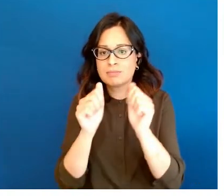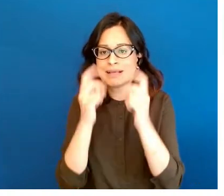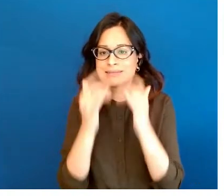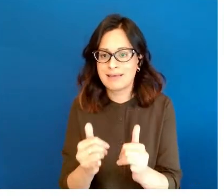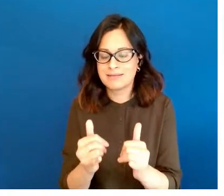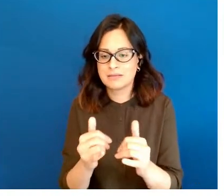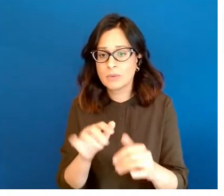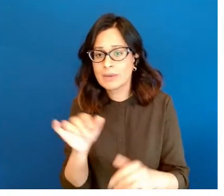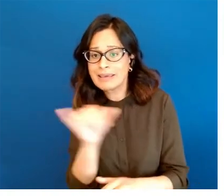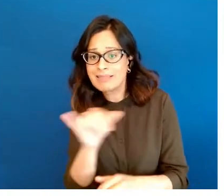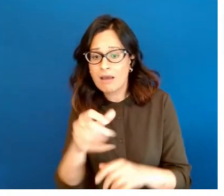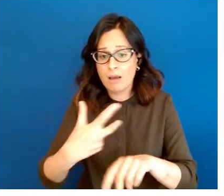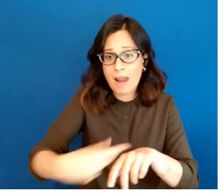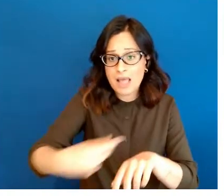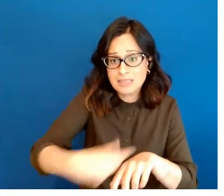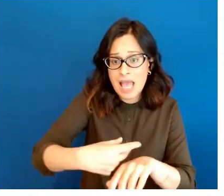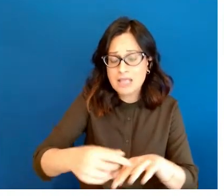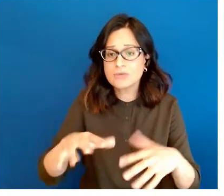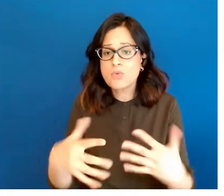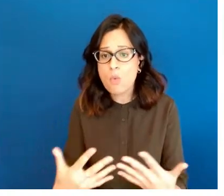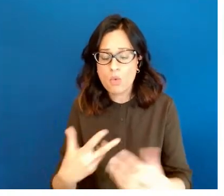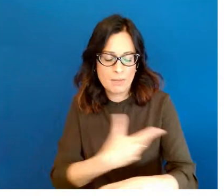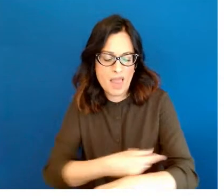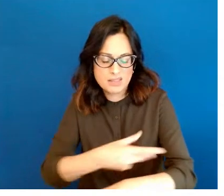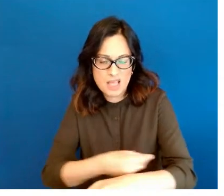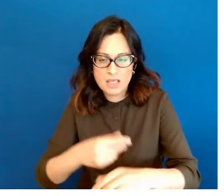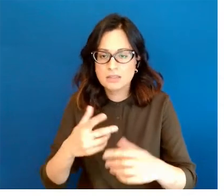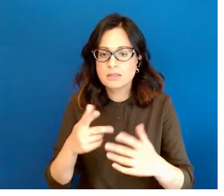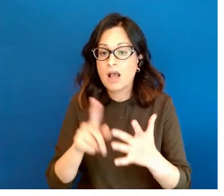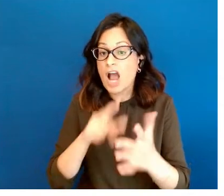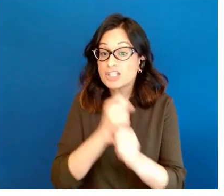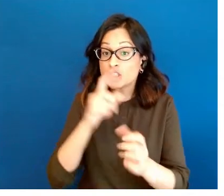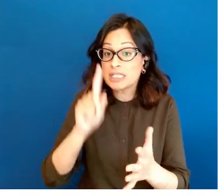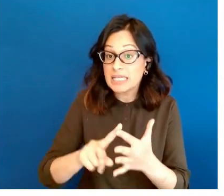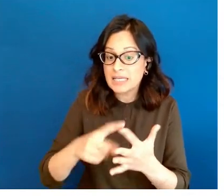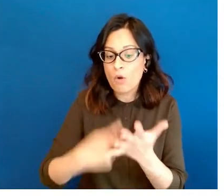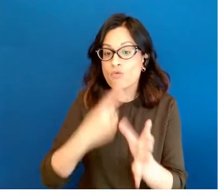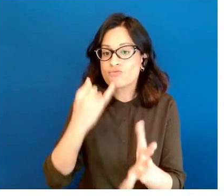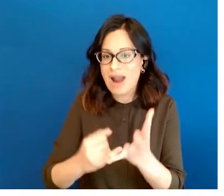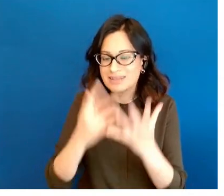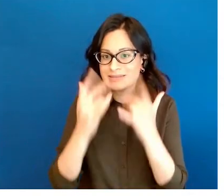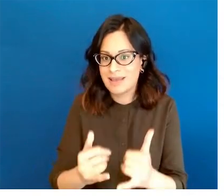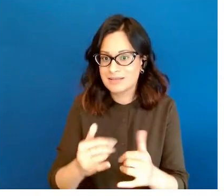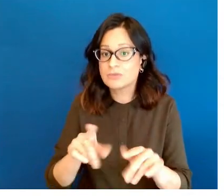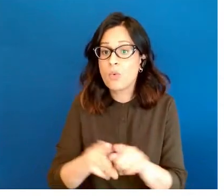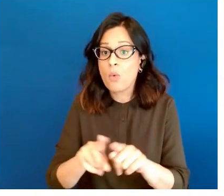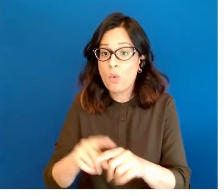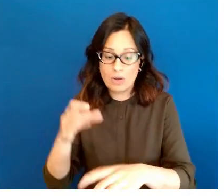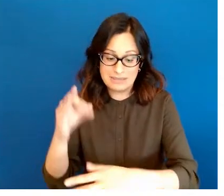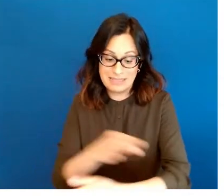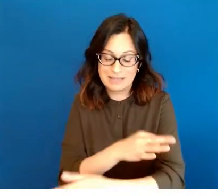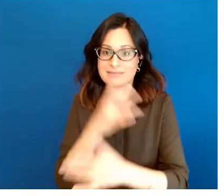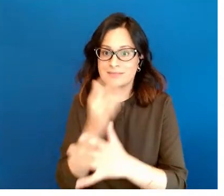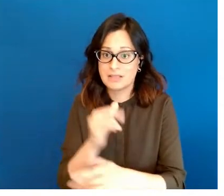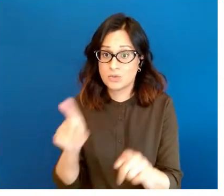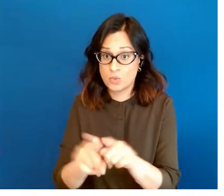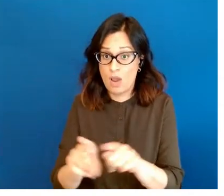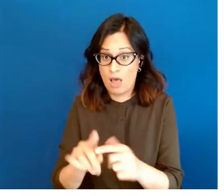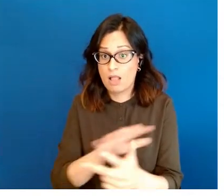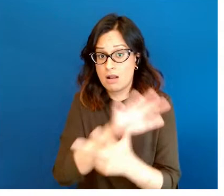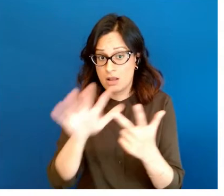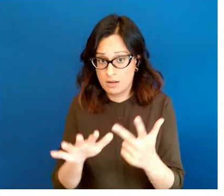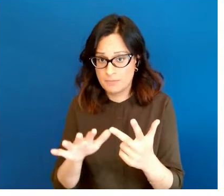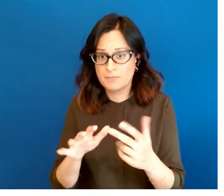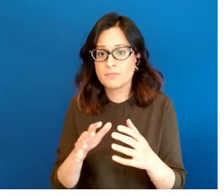blood testing in the form of specific IgE or RAS testing and skin testing. And management is